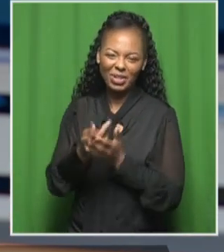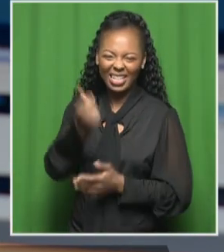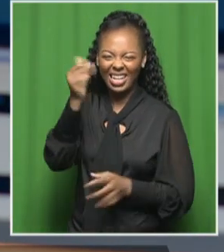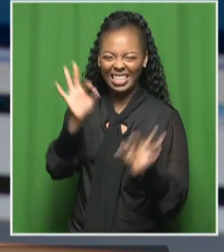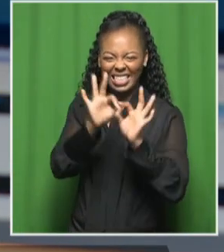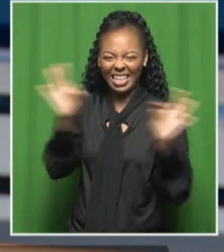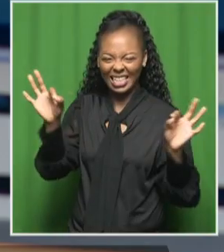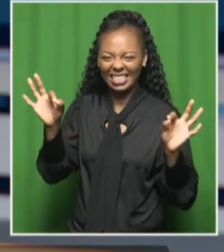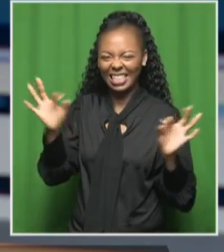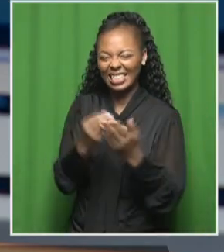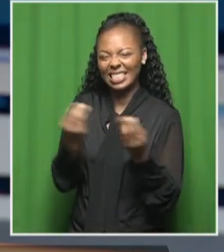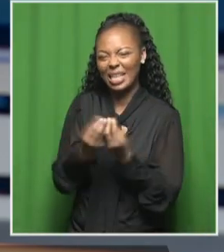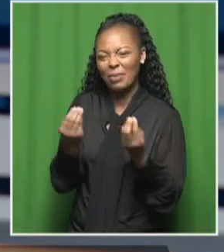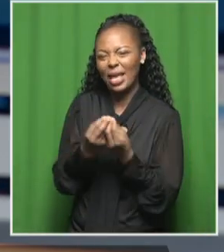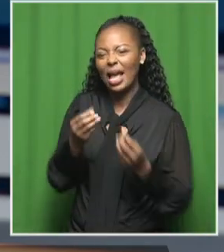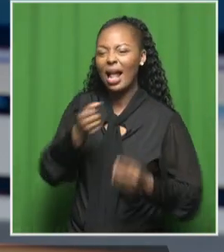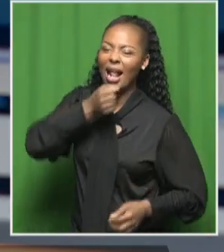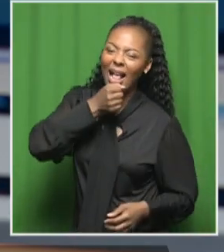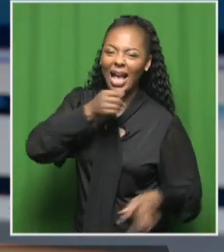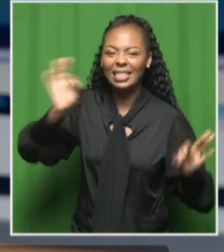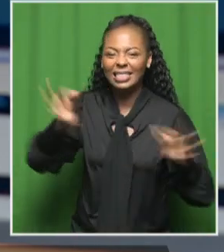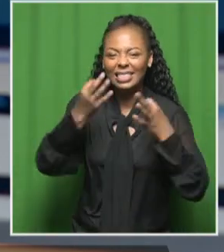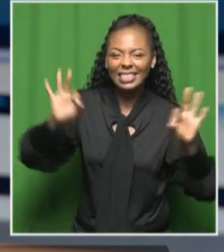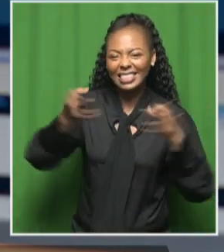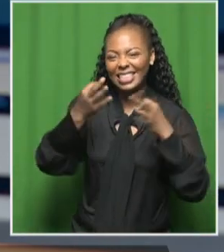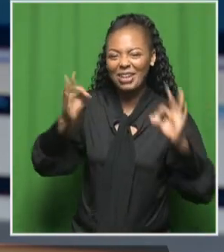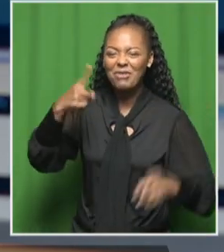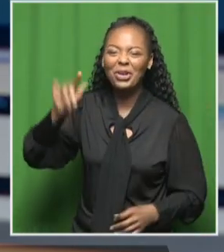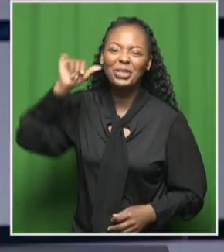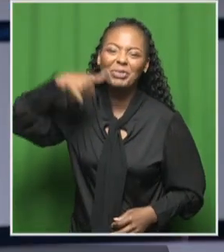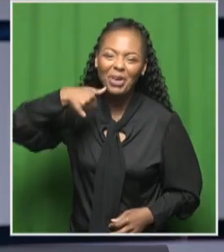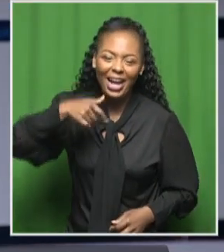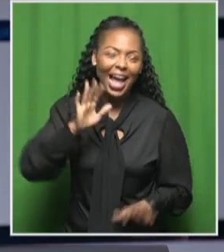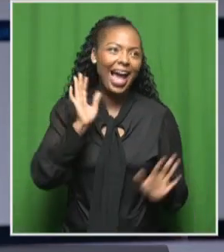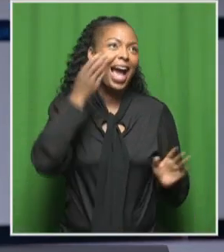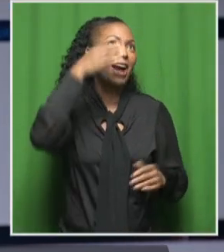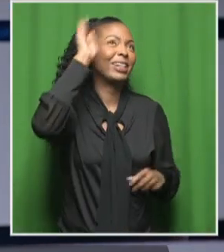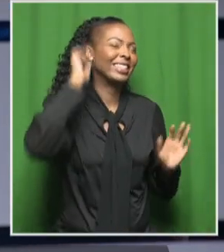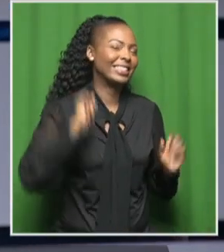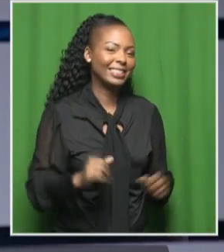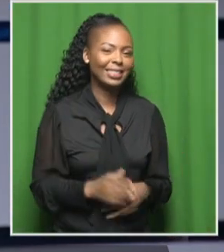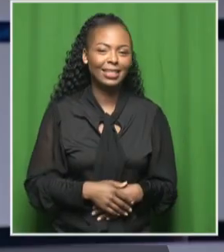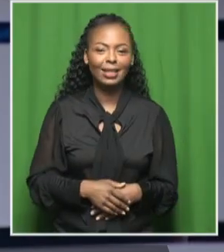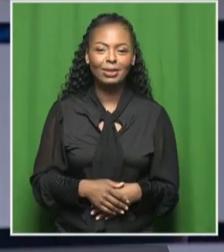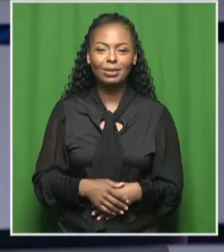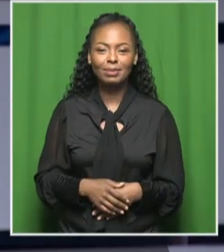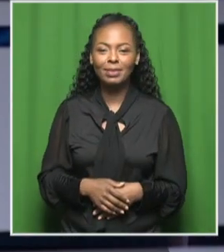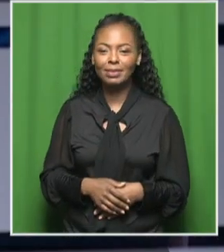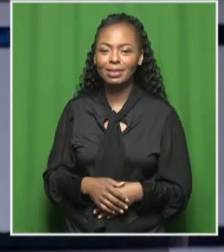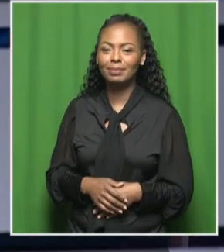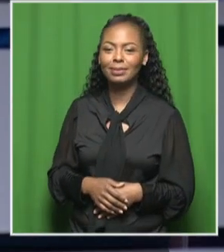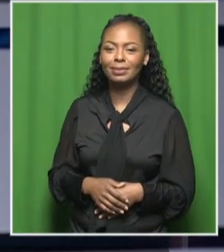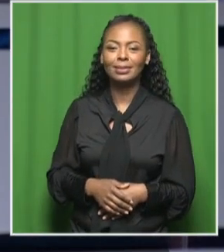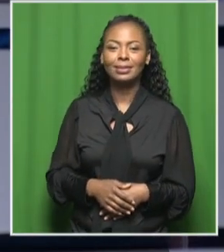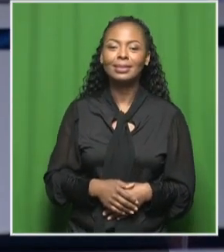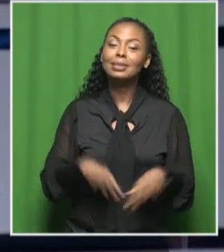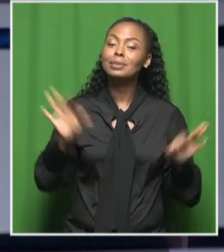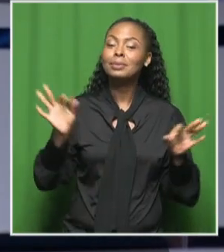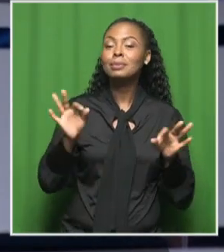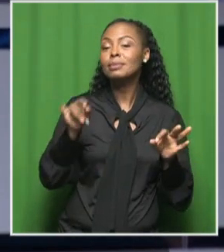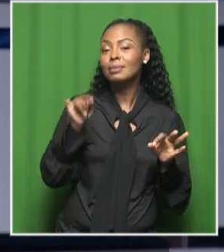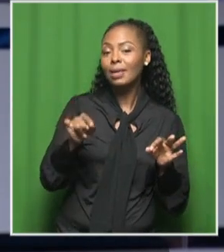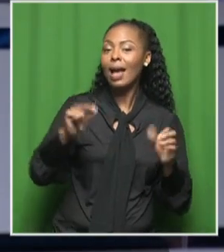something just to get us in the mood for tomorrow? Oh my goodness. Let's get the mood right.